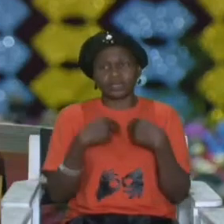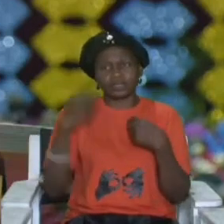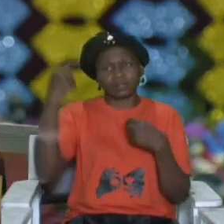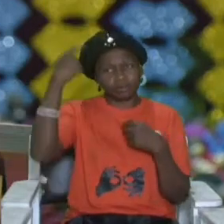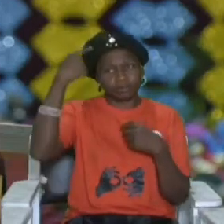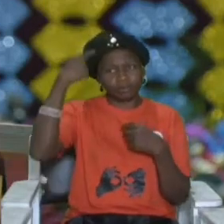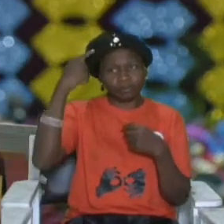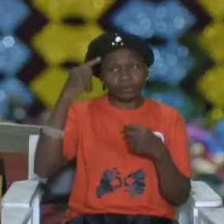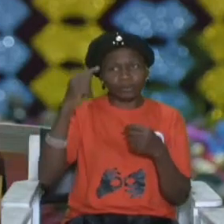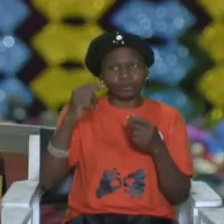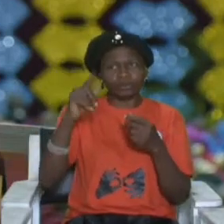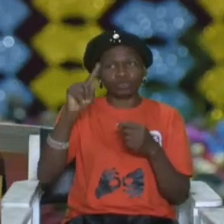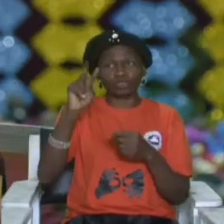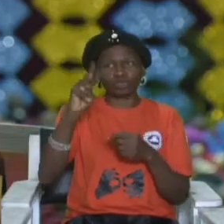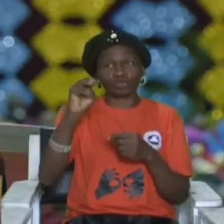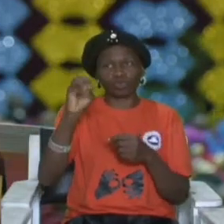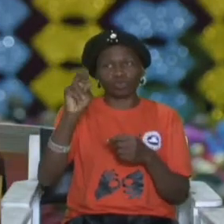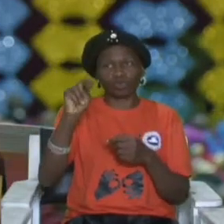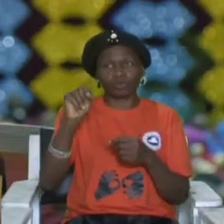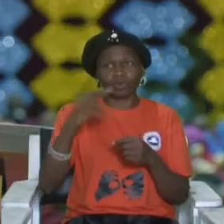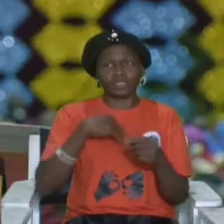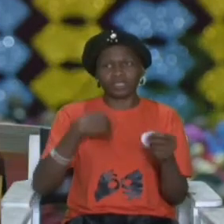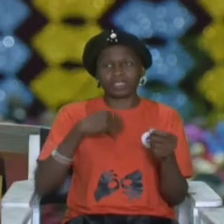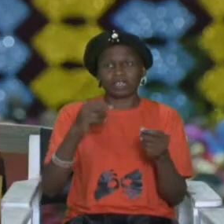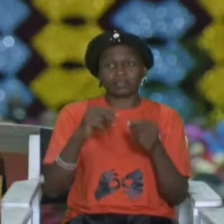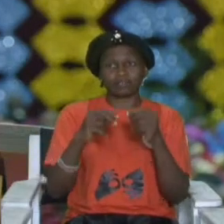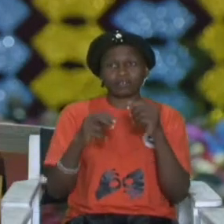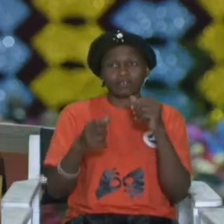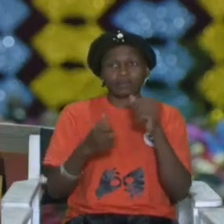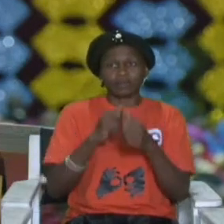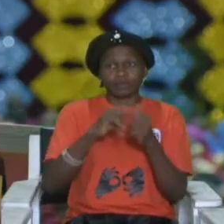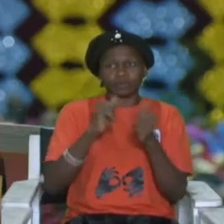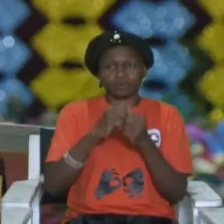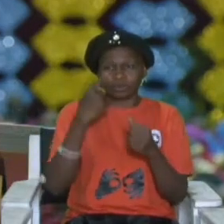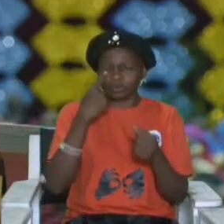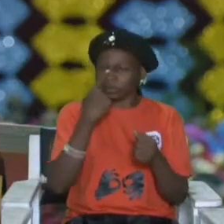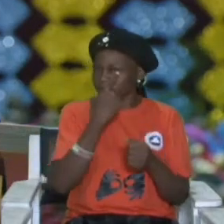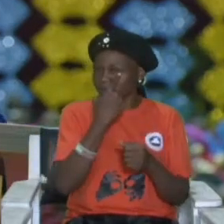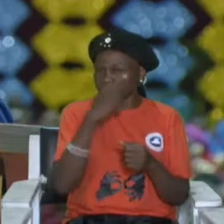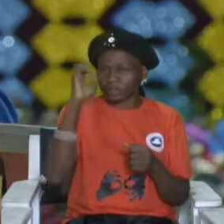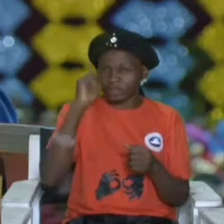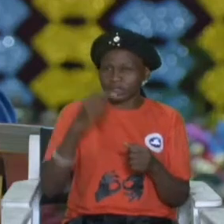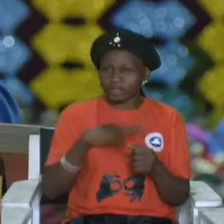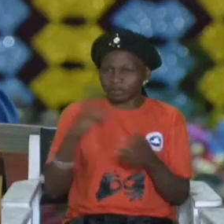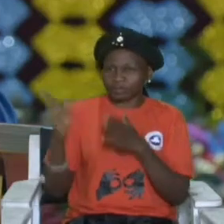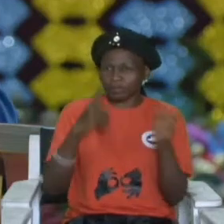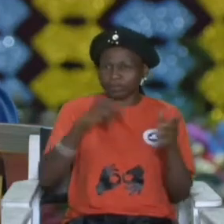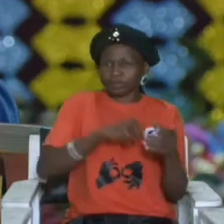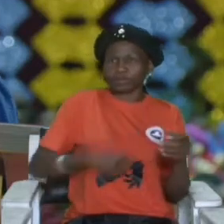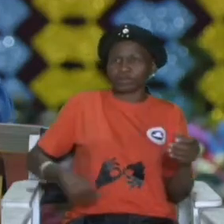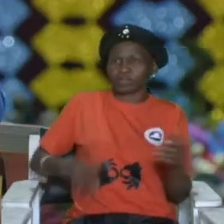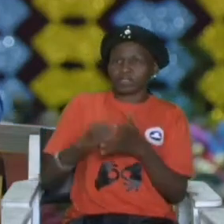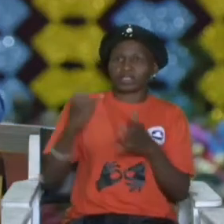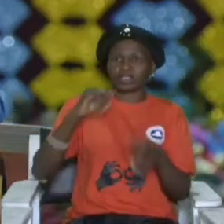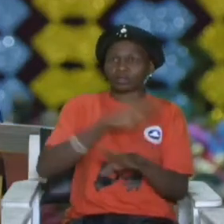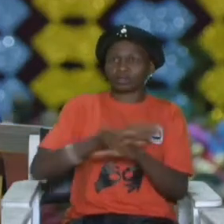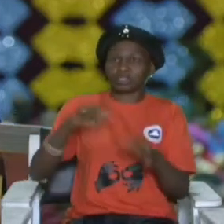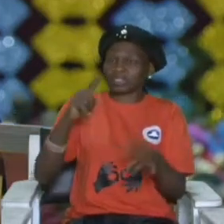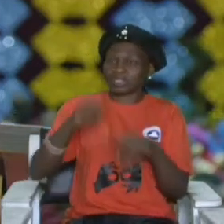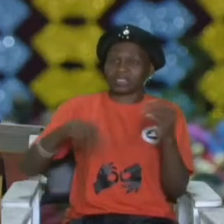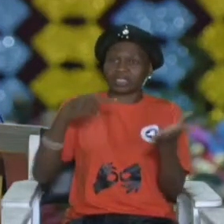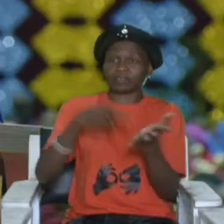tumor and was having issues with his eyesight. It was scheduled for a surgery, which they could not really